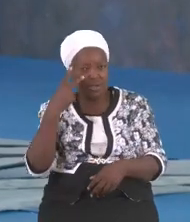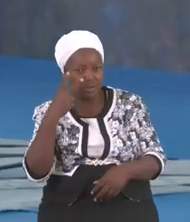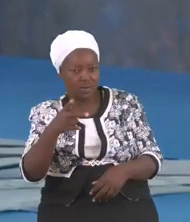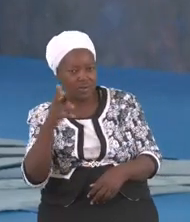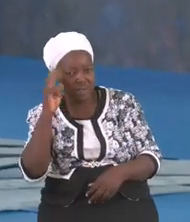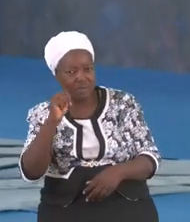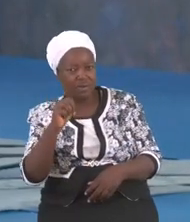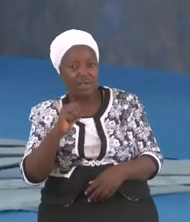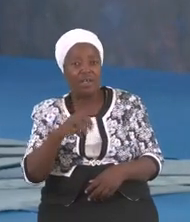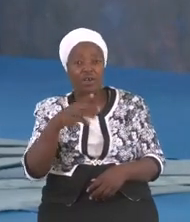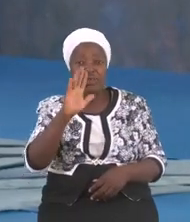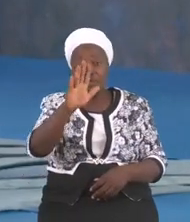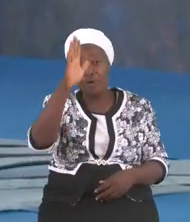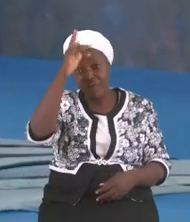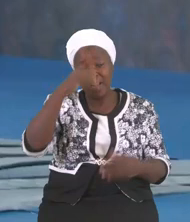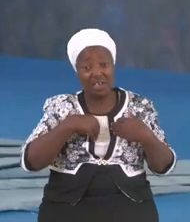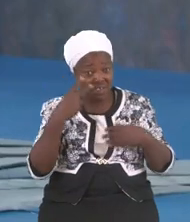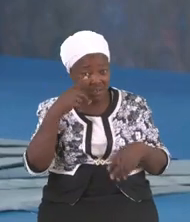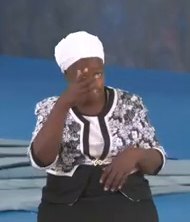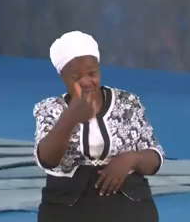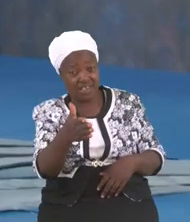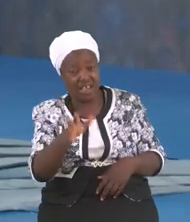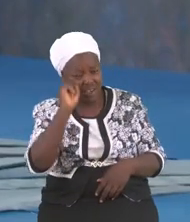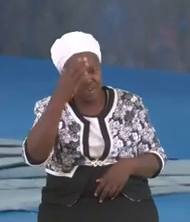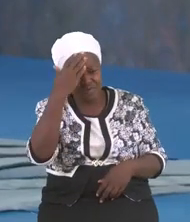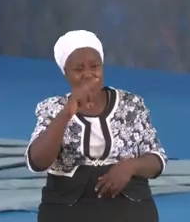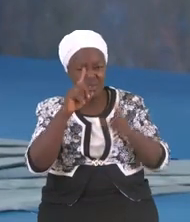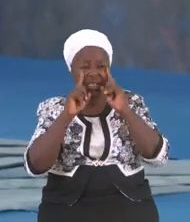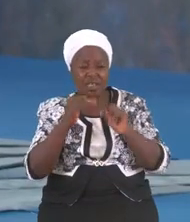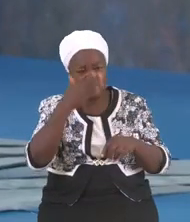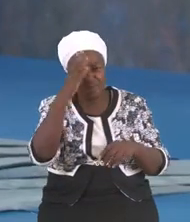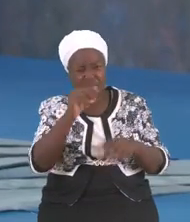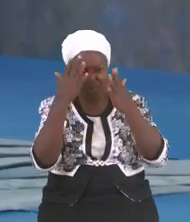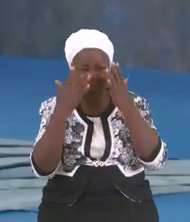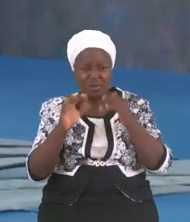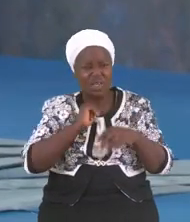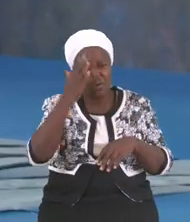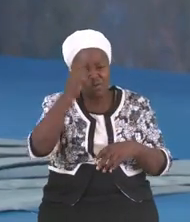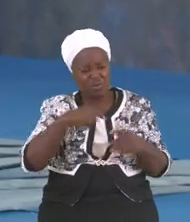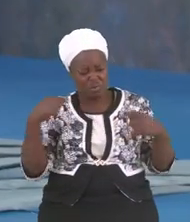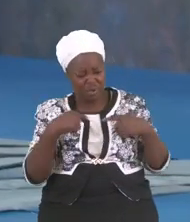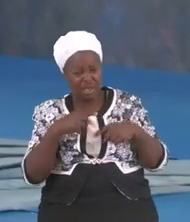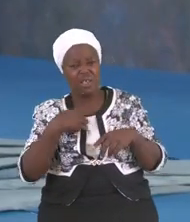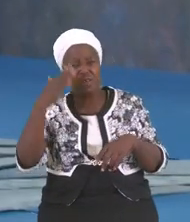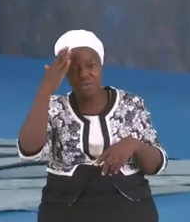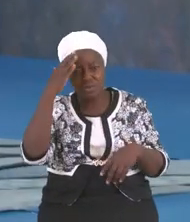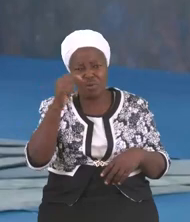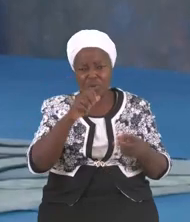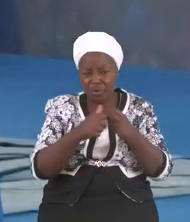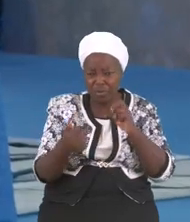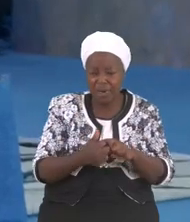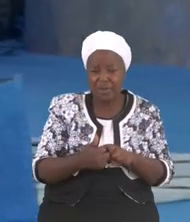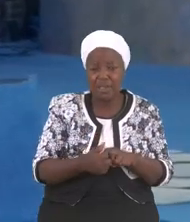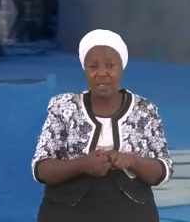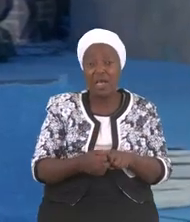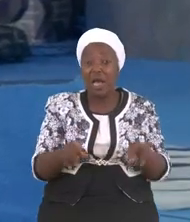there. He knows your tears. He knows your sorrow. He knows your heartache. He knows your problem. As you